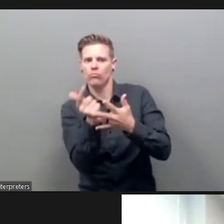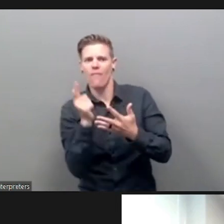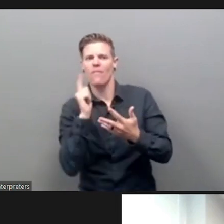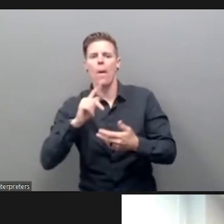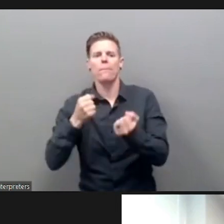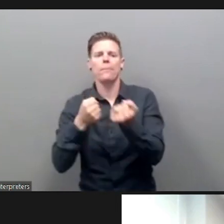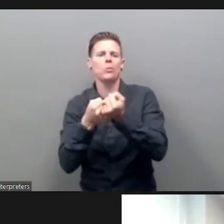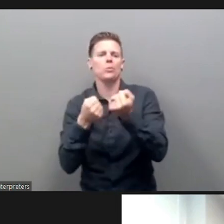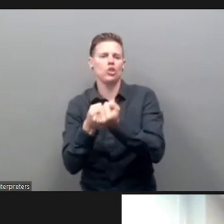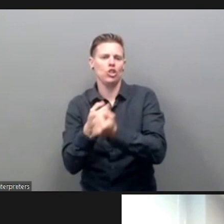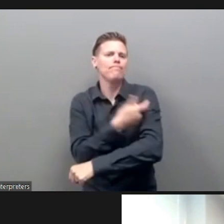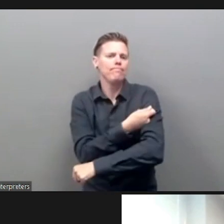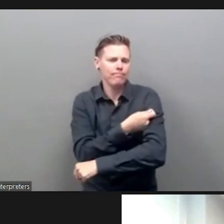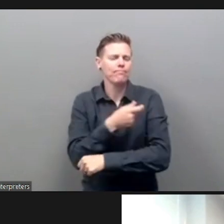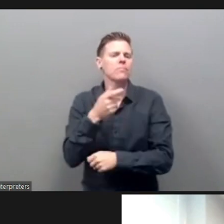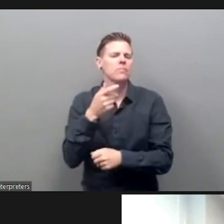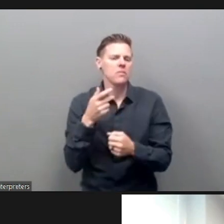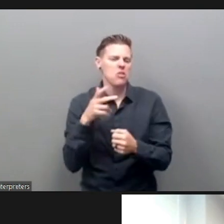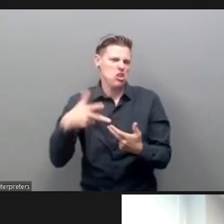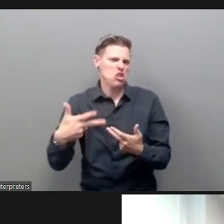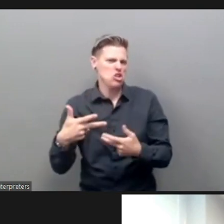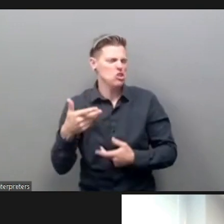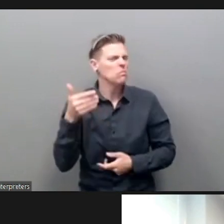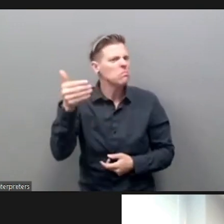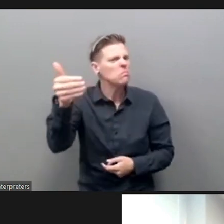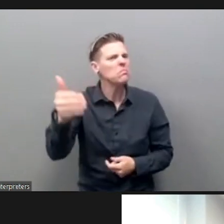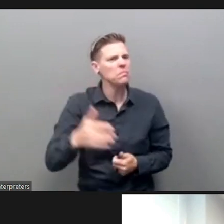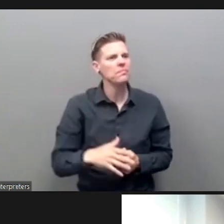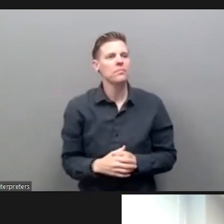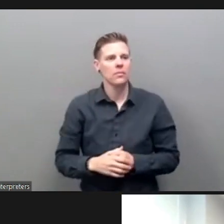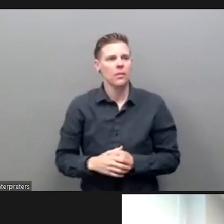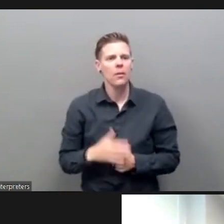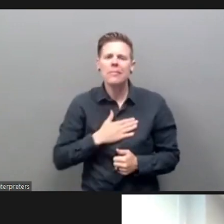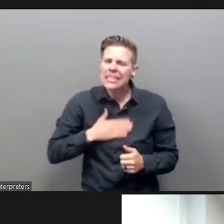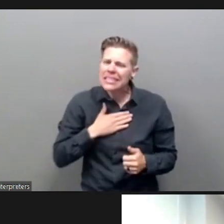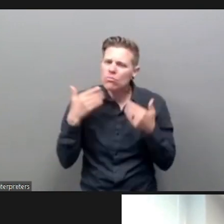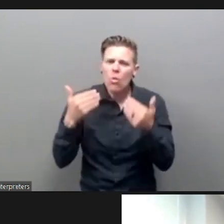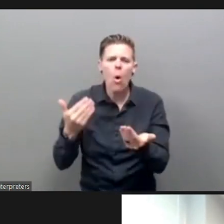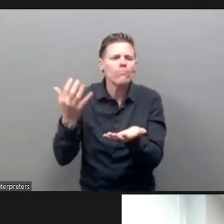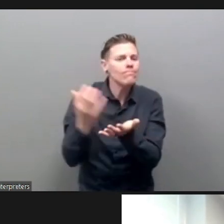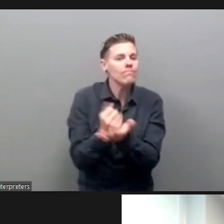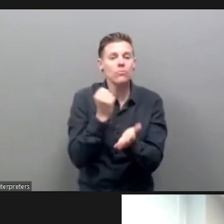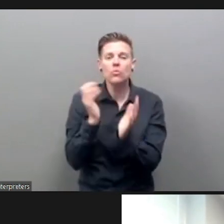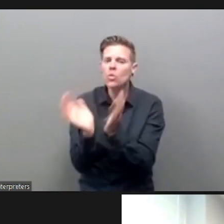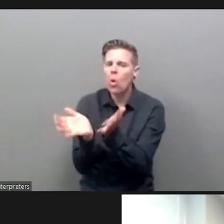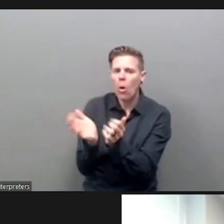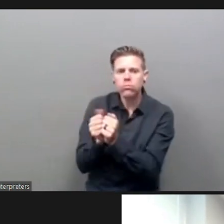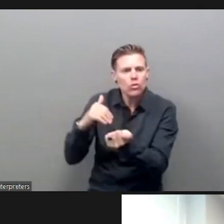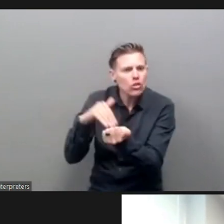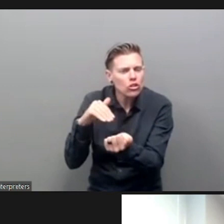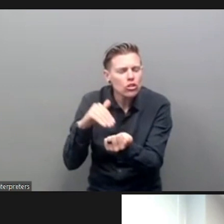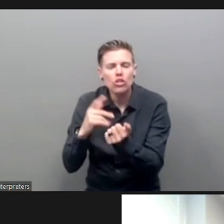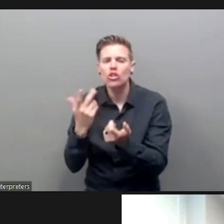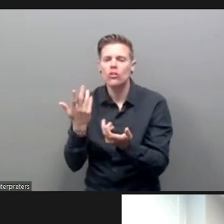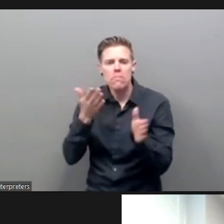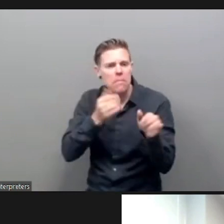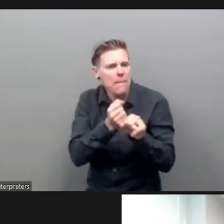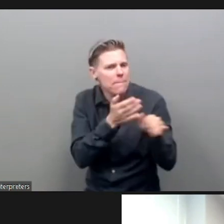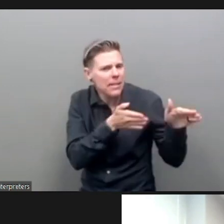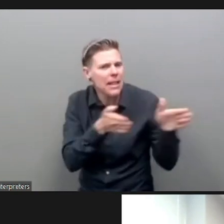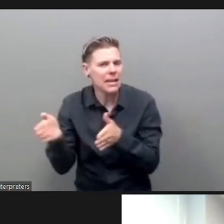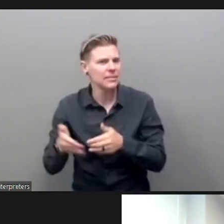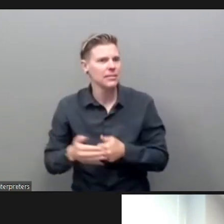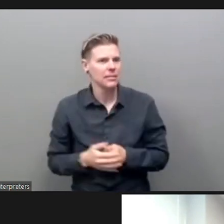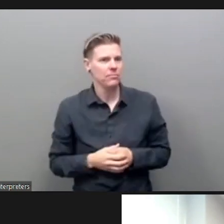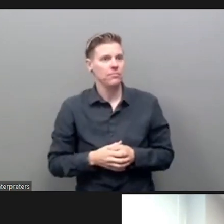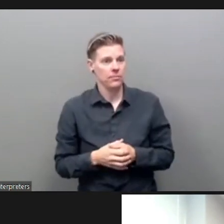well, and talk to your primary care providers about whether they're going to get the boosters, or more